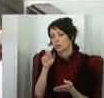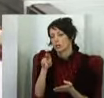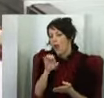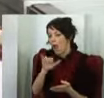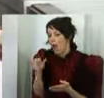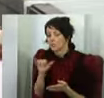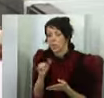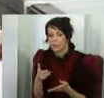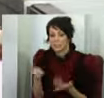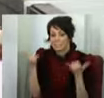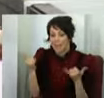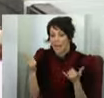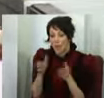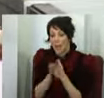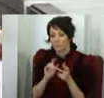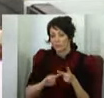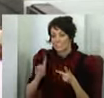also asking